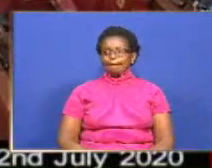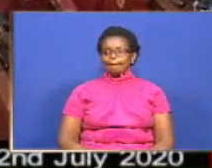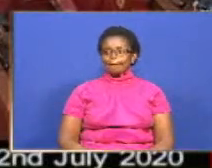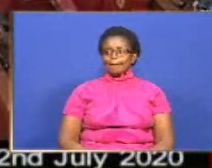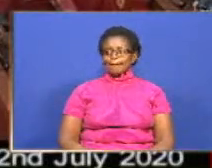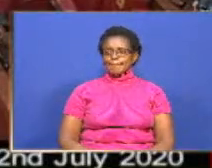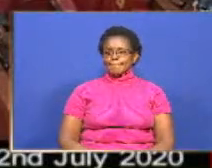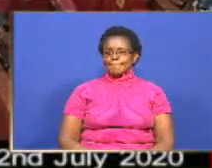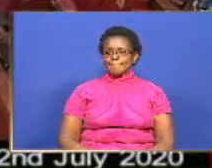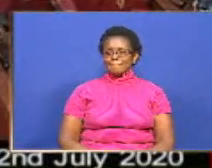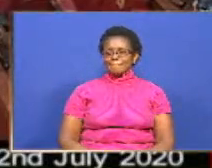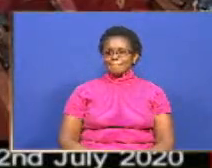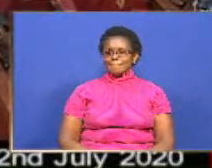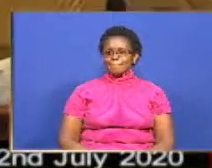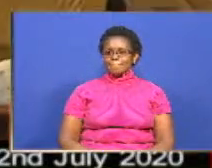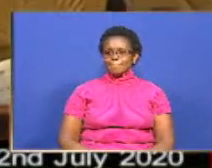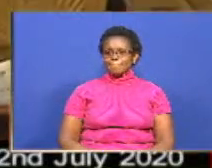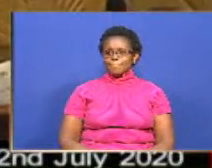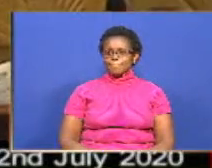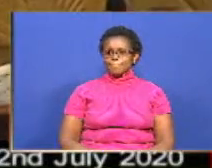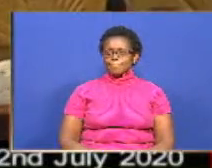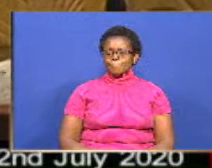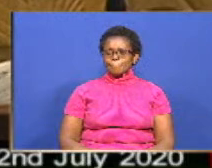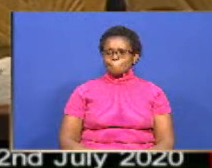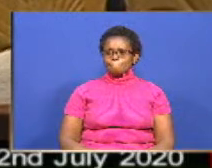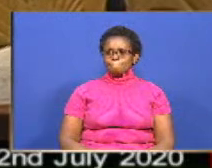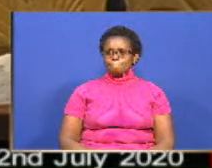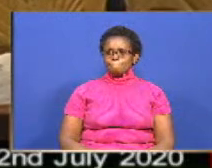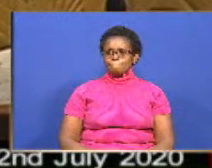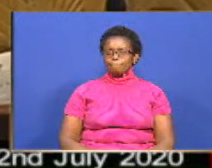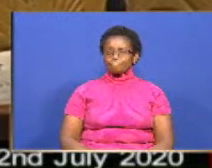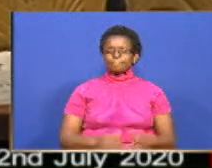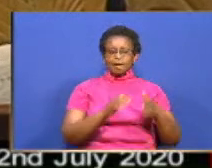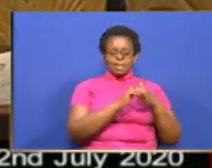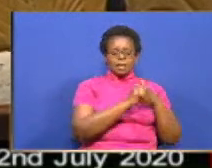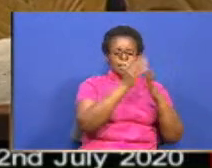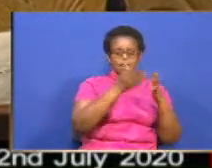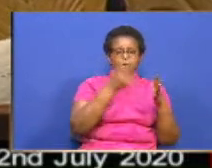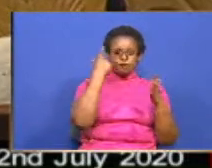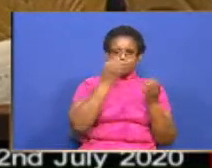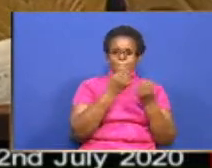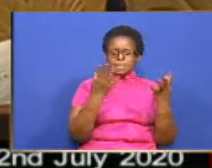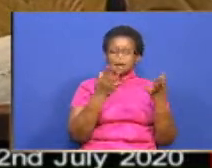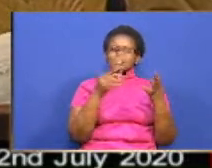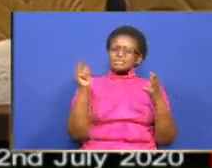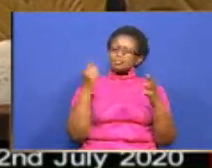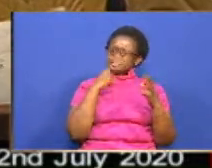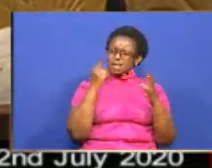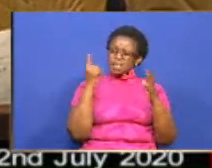So in that case, when the Leader of Majority said he intends